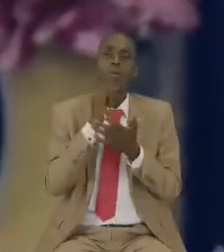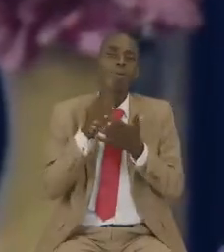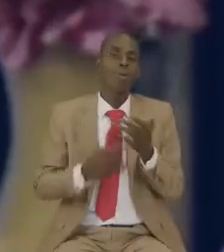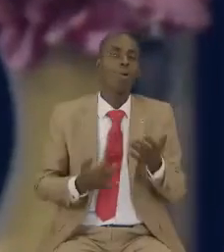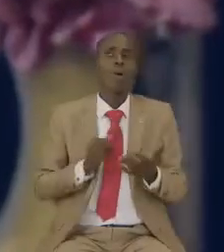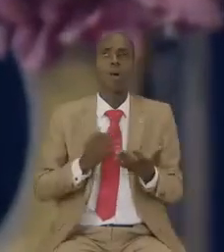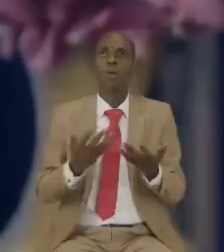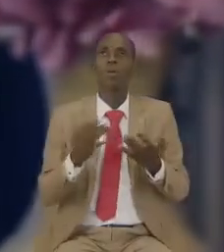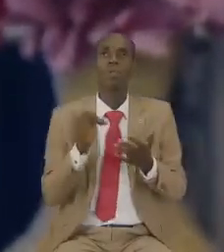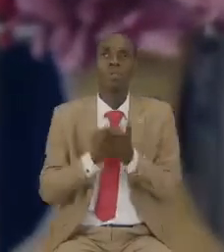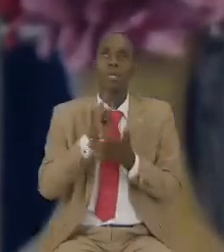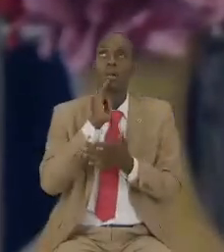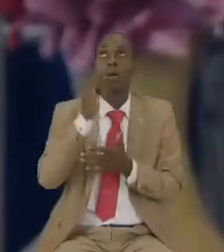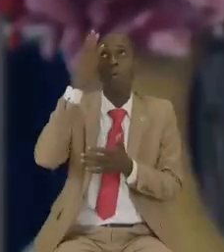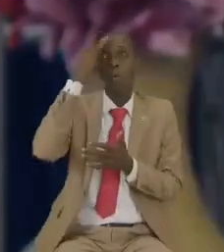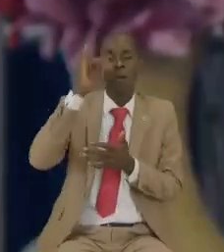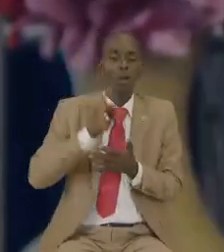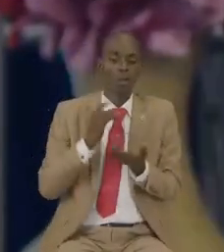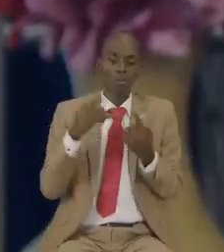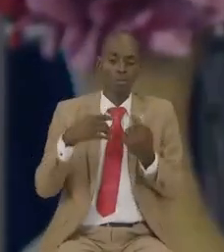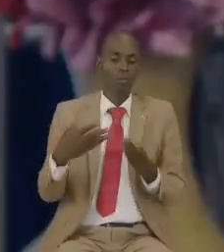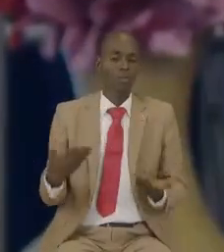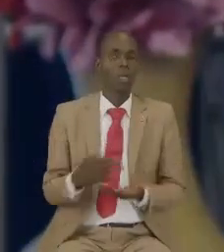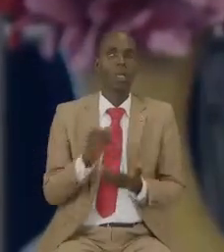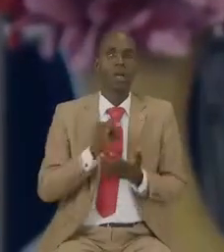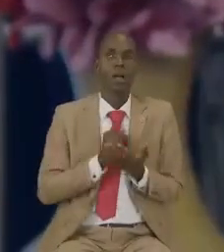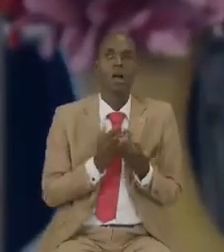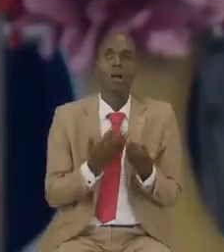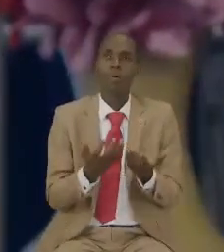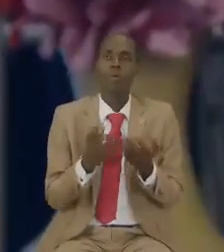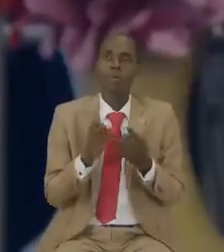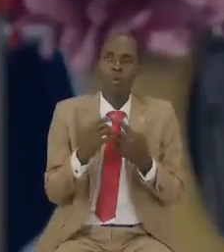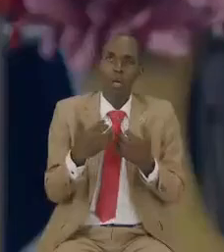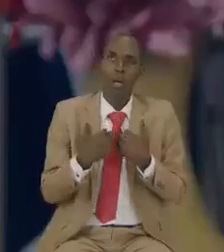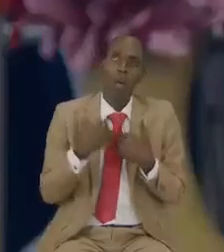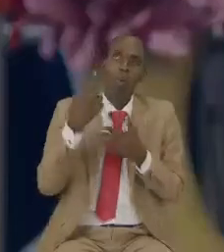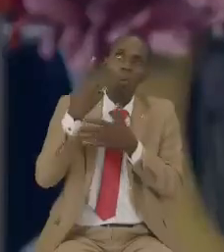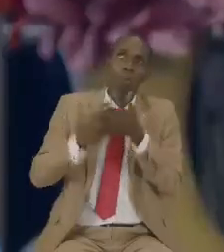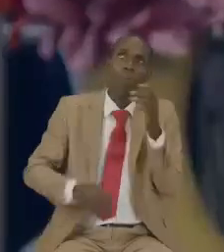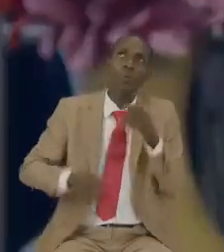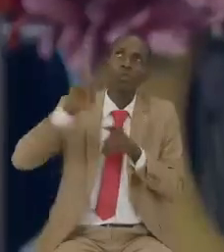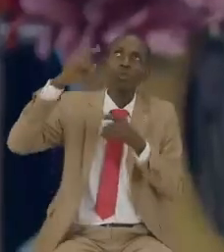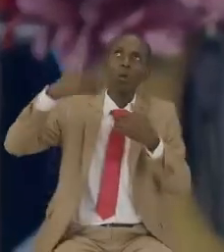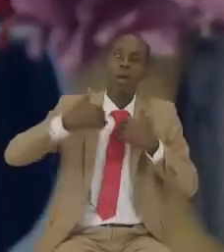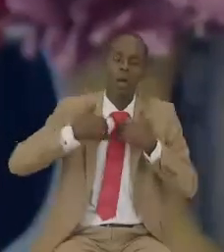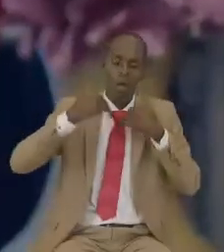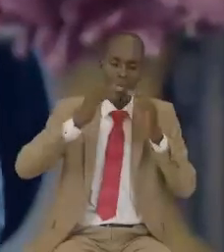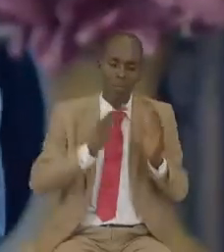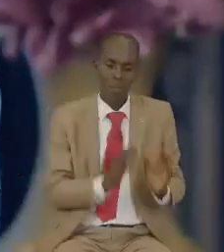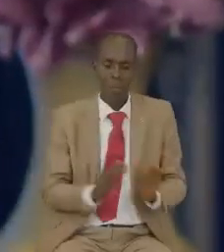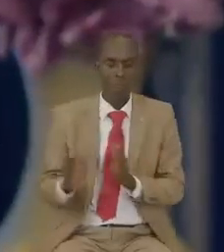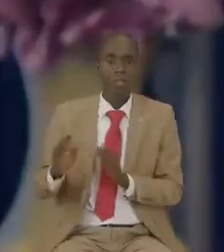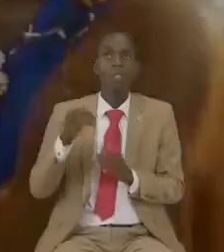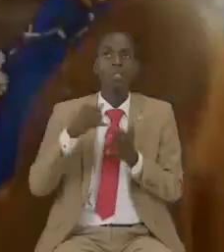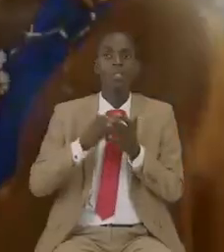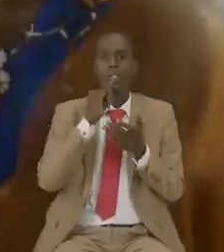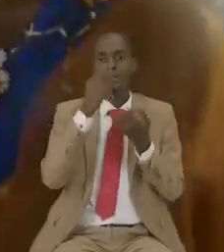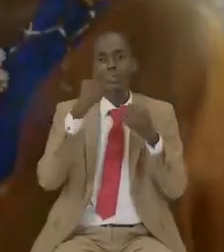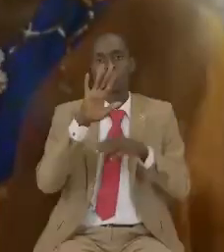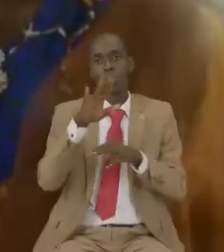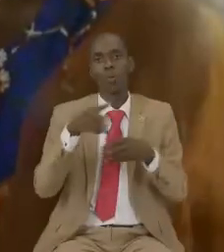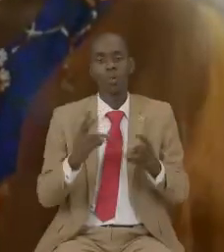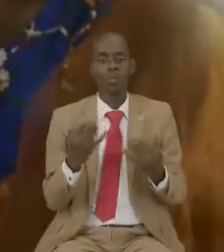I came. I want to have what you have provided. It's coming your way